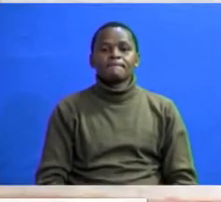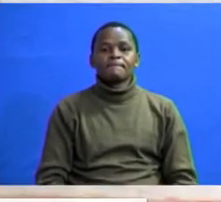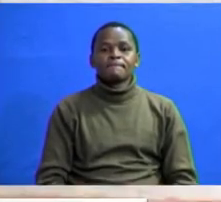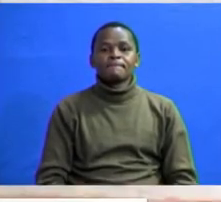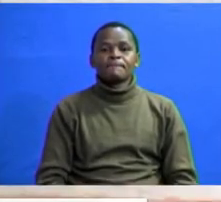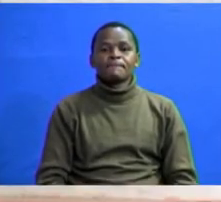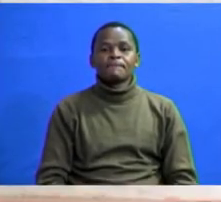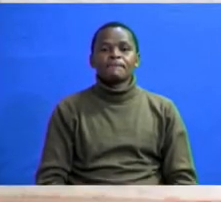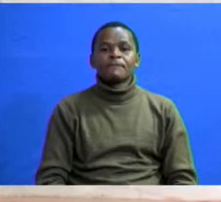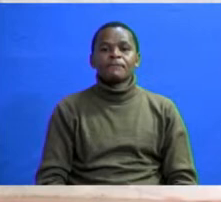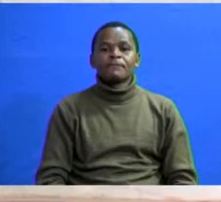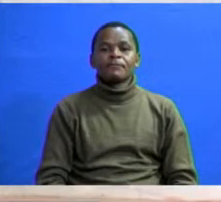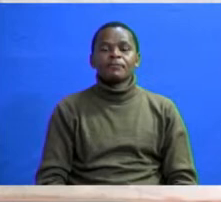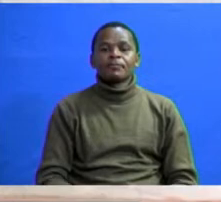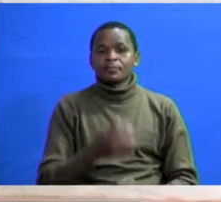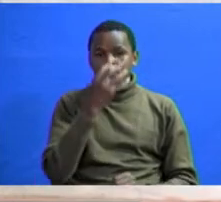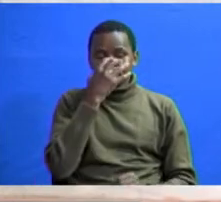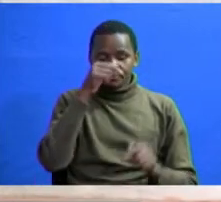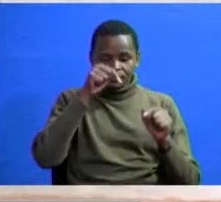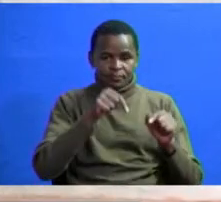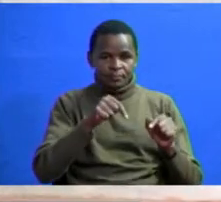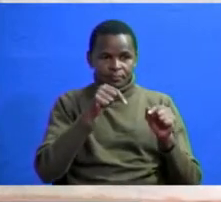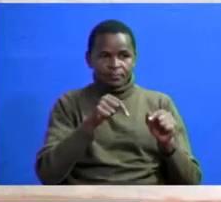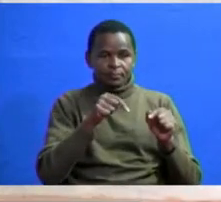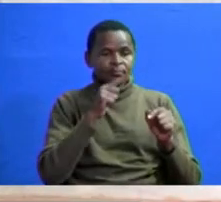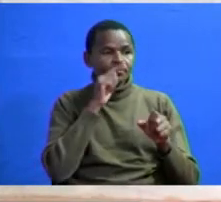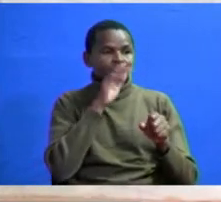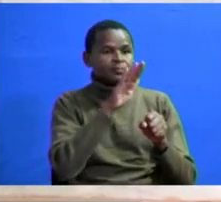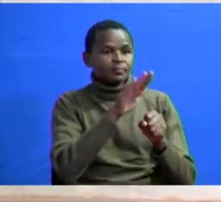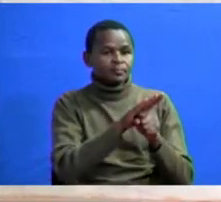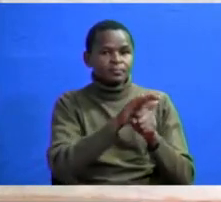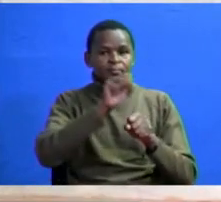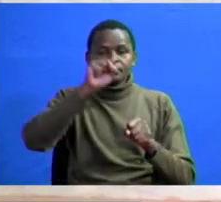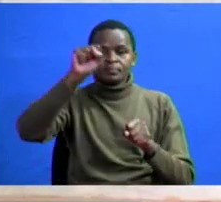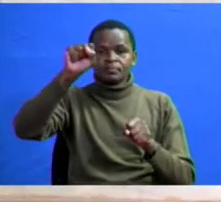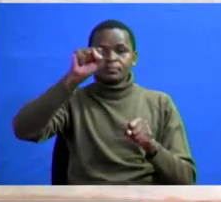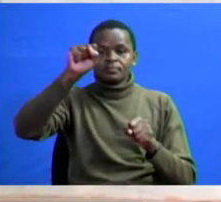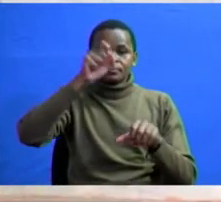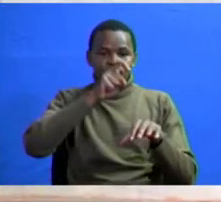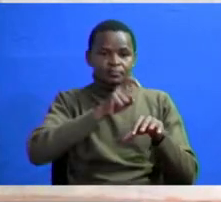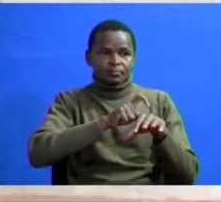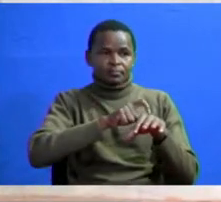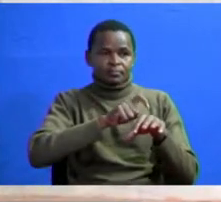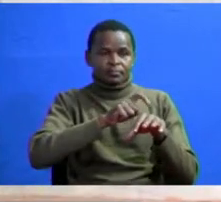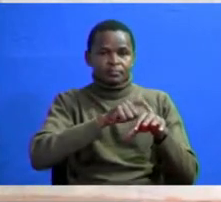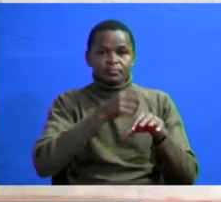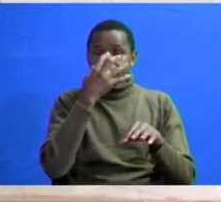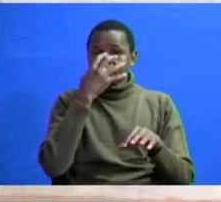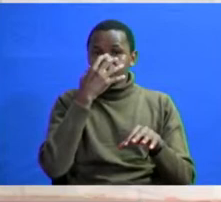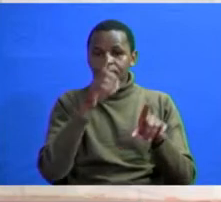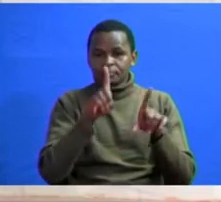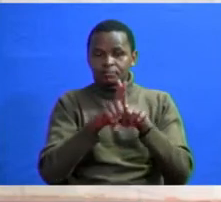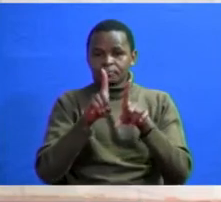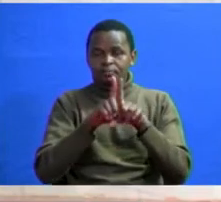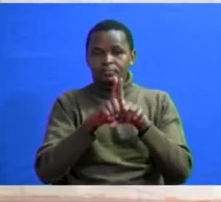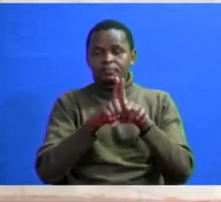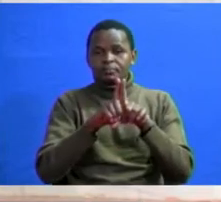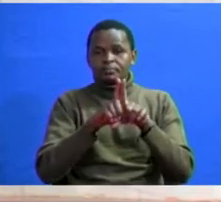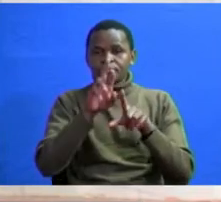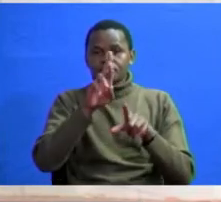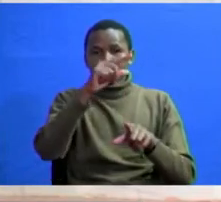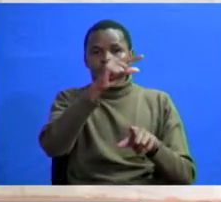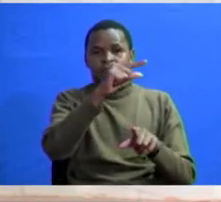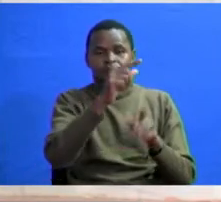In other news, President William Ruto today took his promissorial campaign to Embu County. Ruto and his deputy Rigathi Gachagua spoke